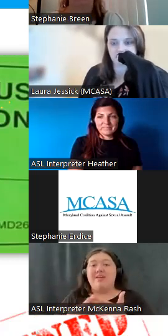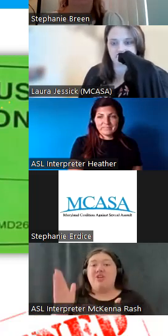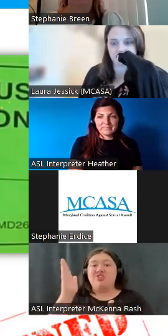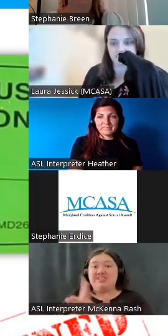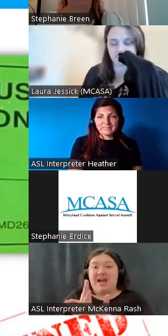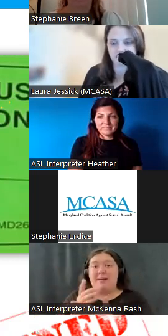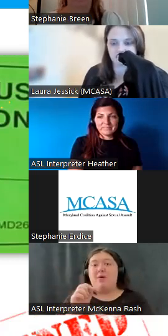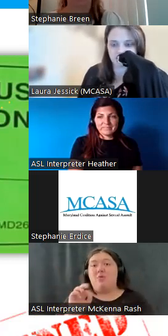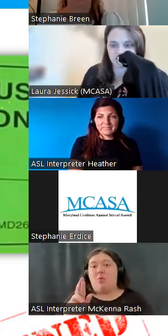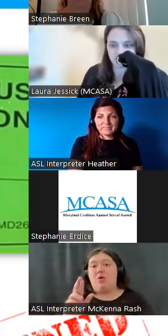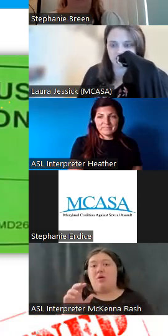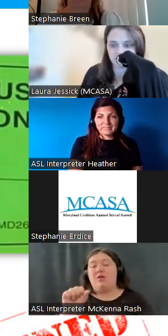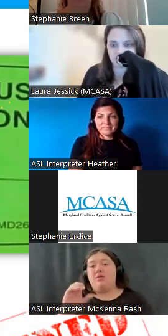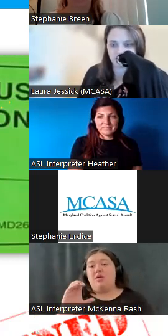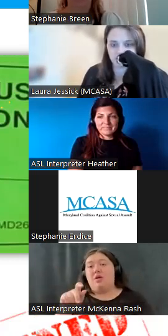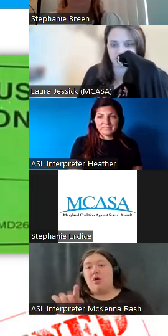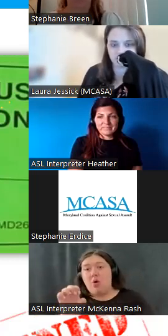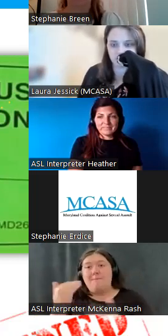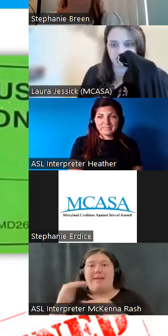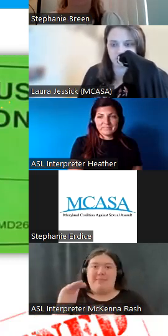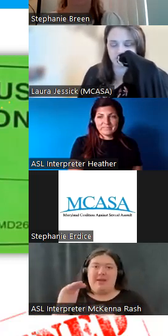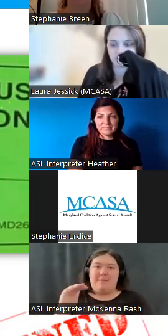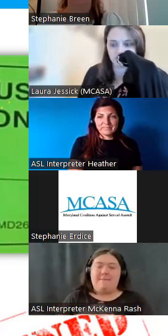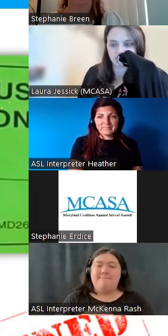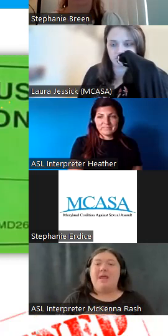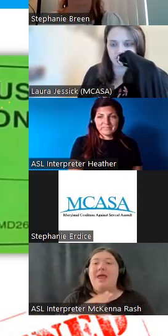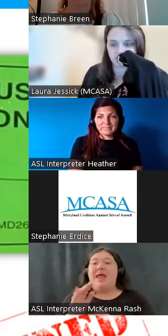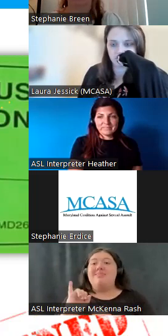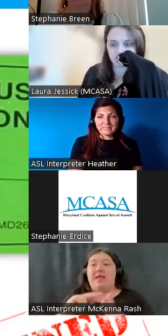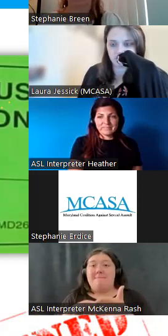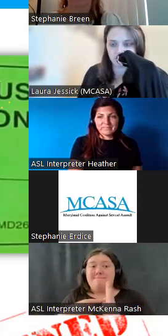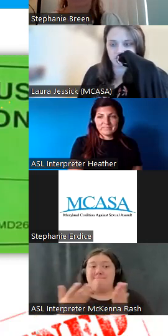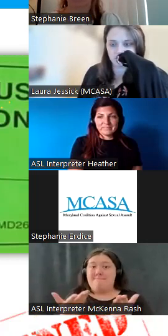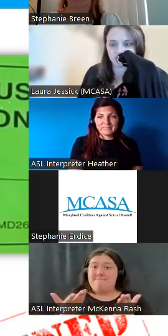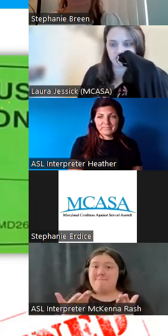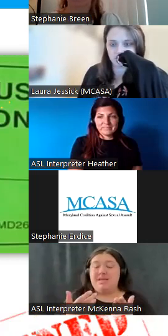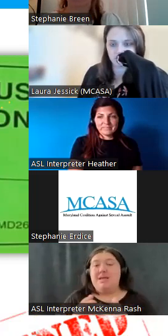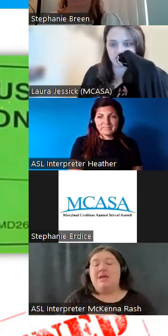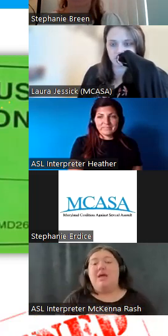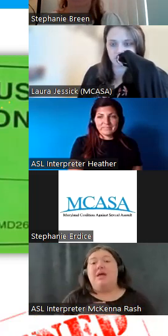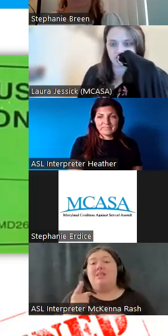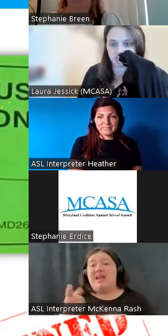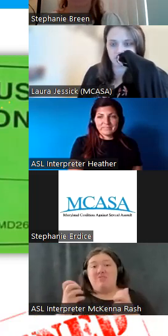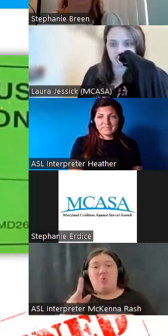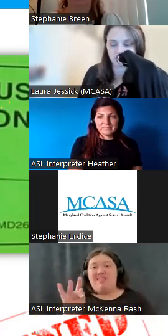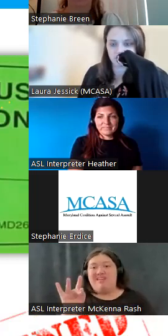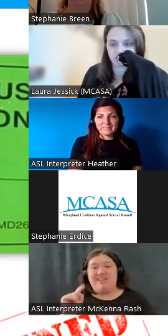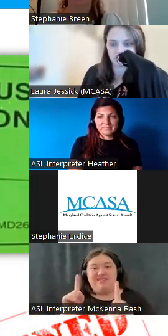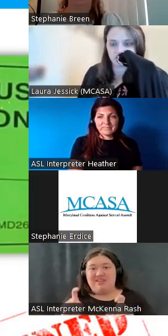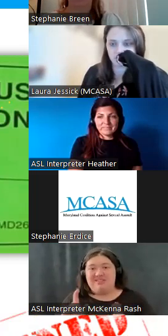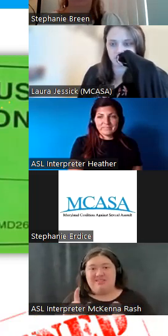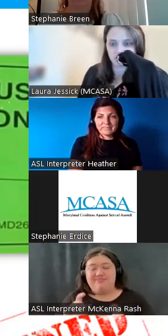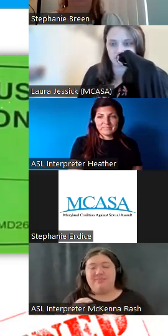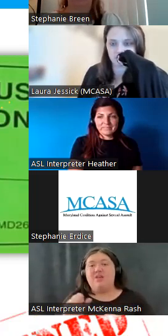that the scope of the investigation be limited. And this may mean that they no longer want their kit to be tested. The